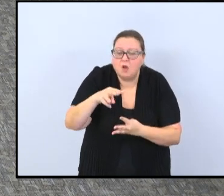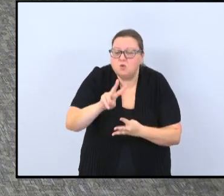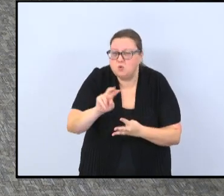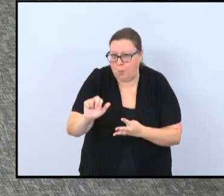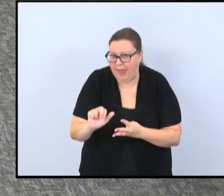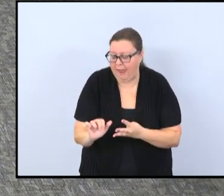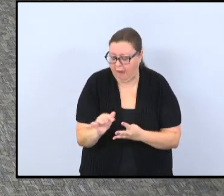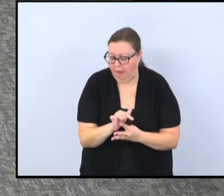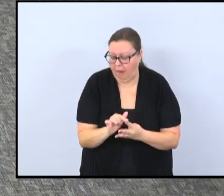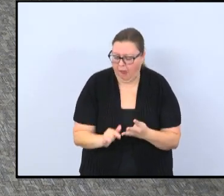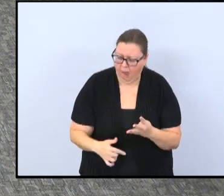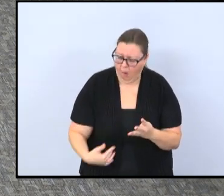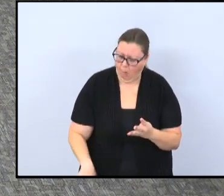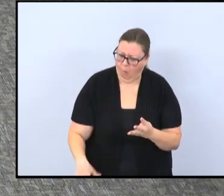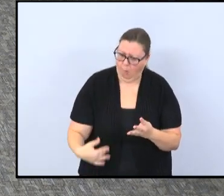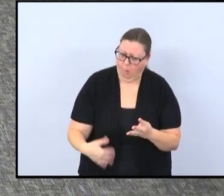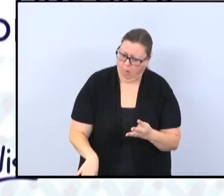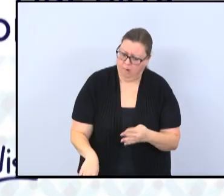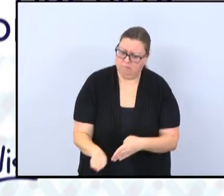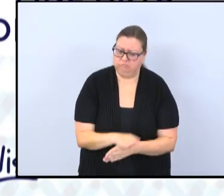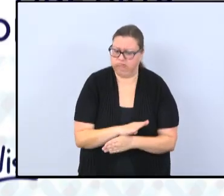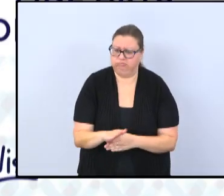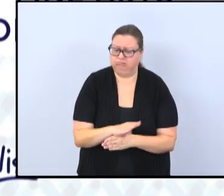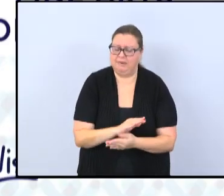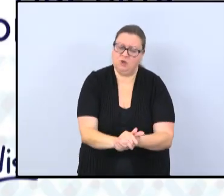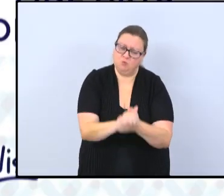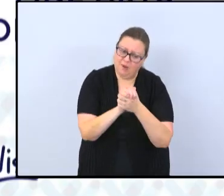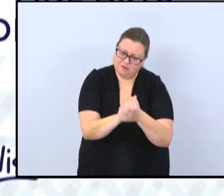call loving your work. Congratulations, Mr. Carpenter.